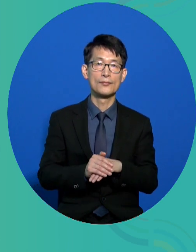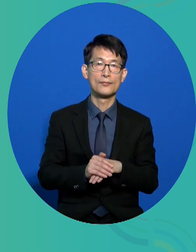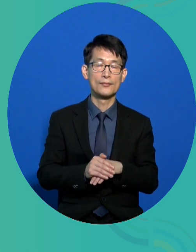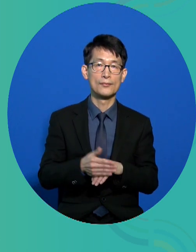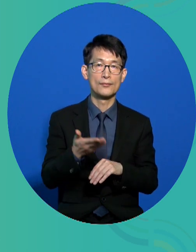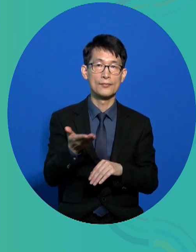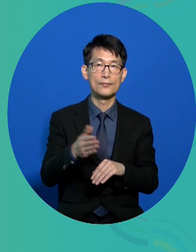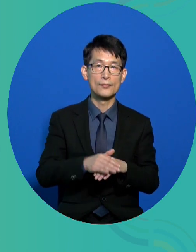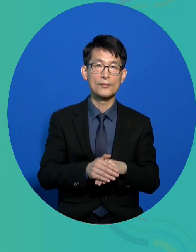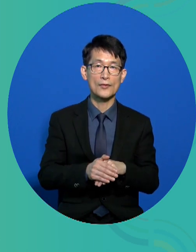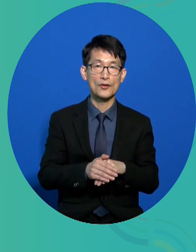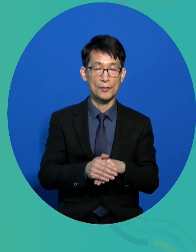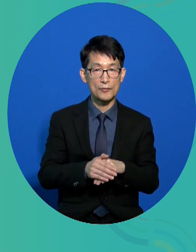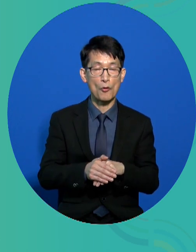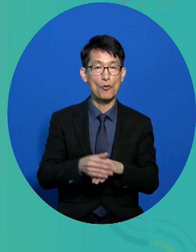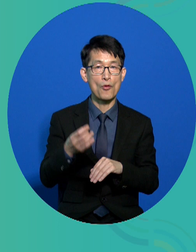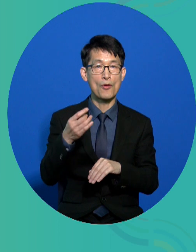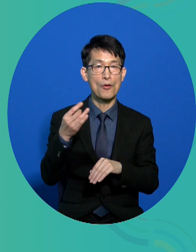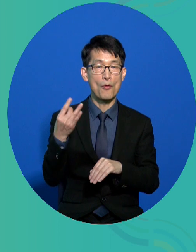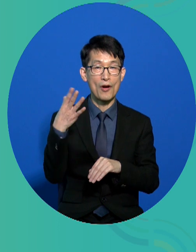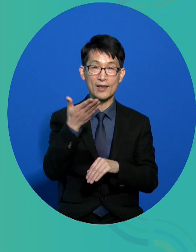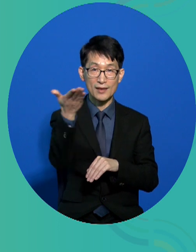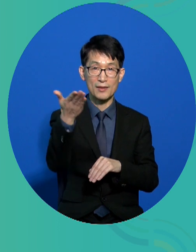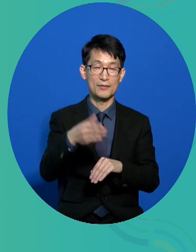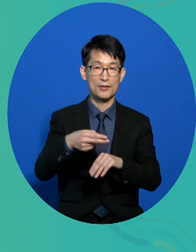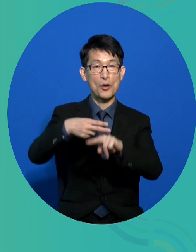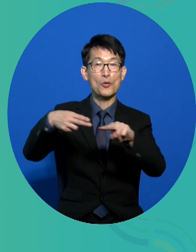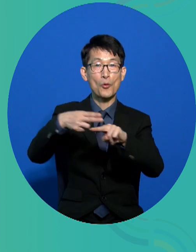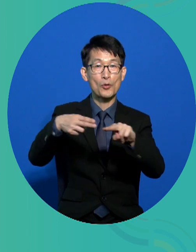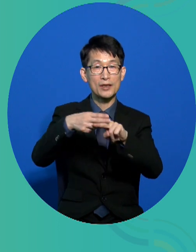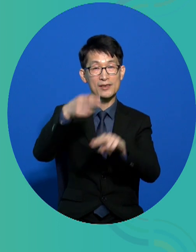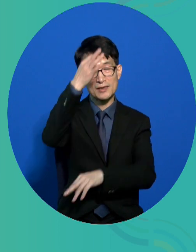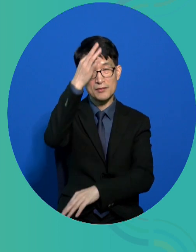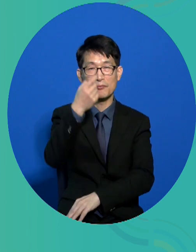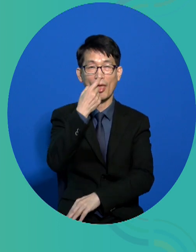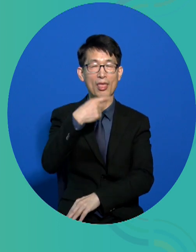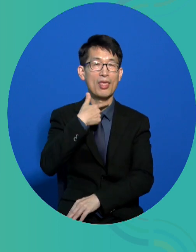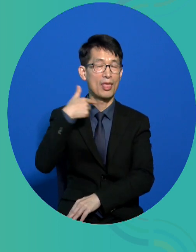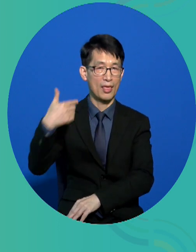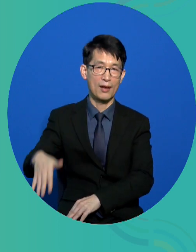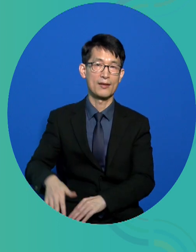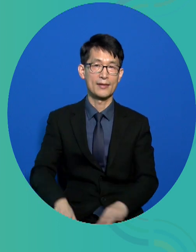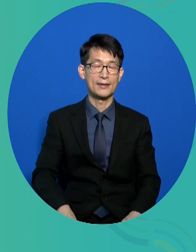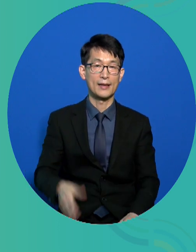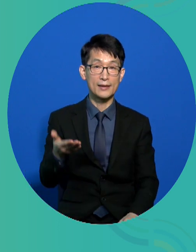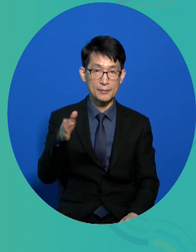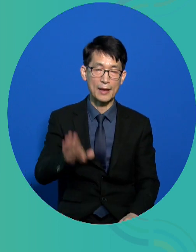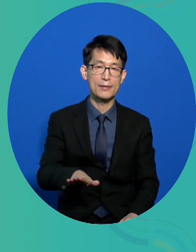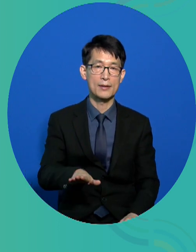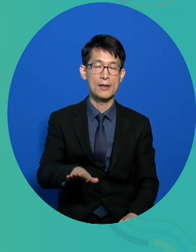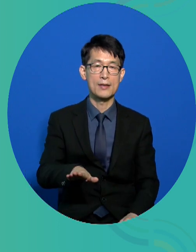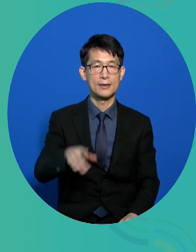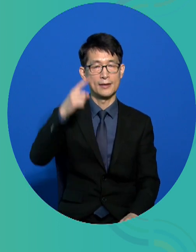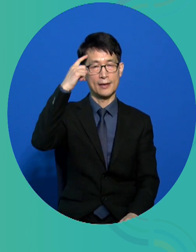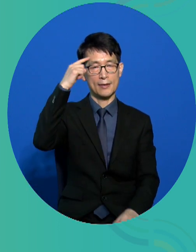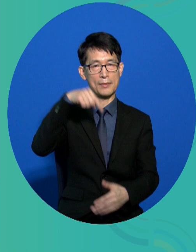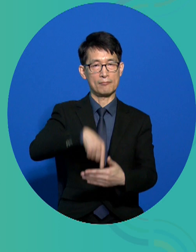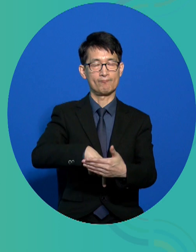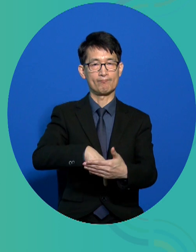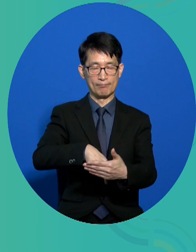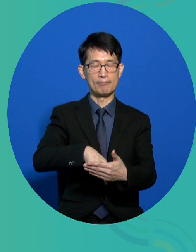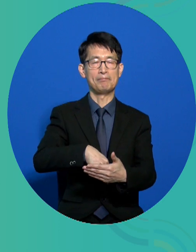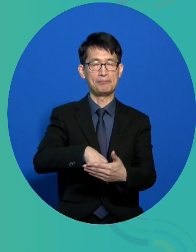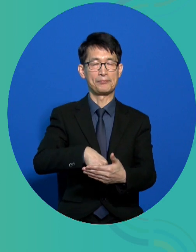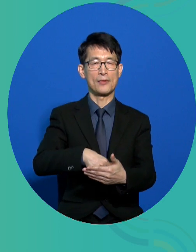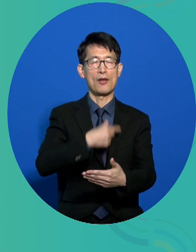famous monk who cooks Korean traditional food, is someone who did not study culinary